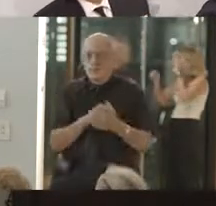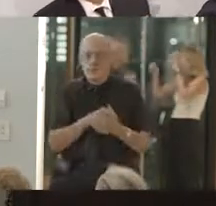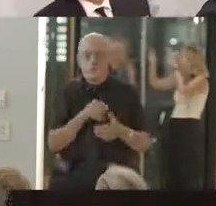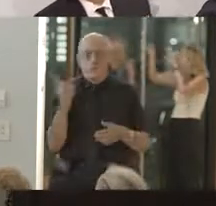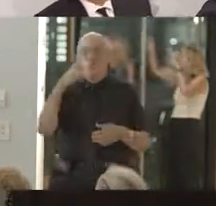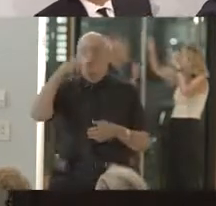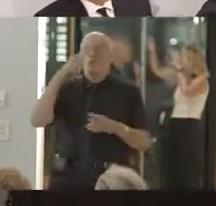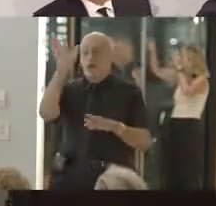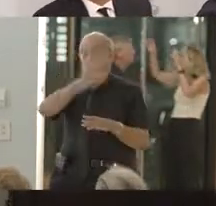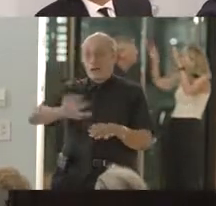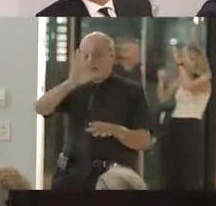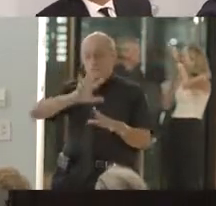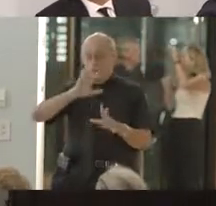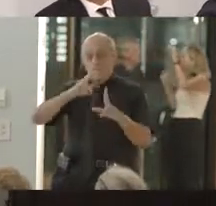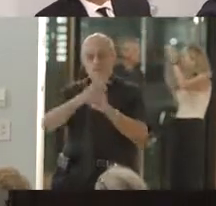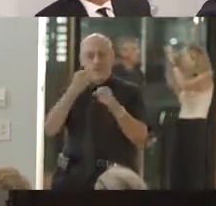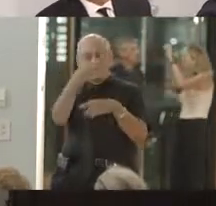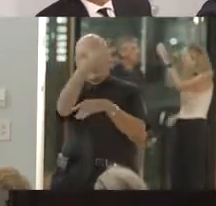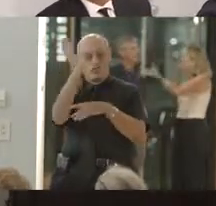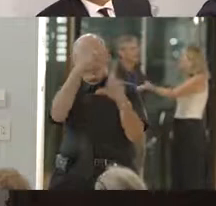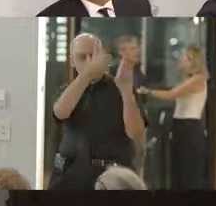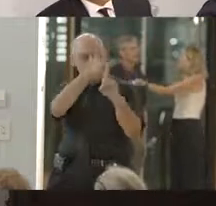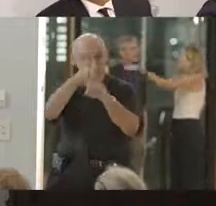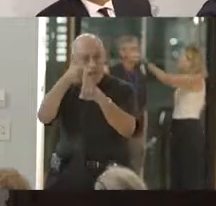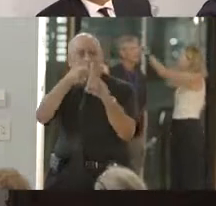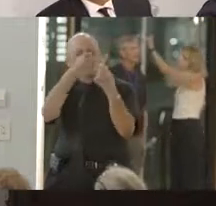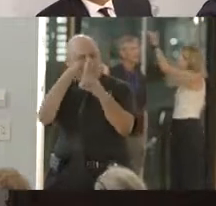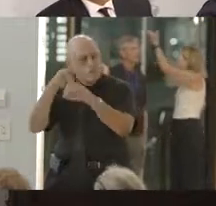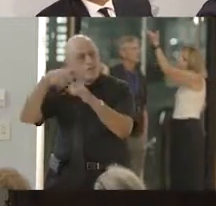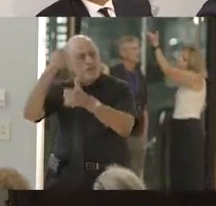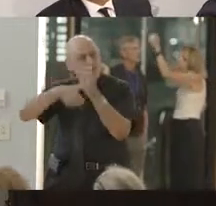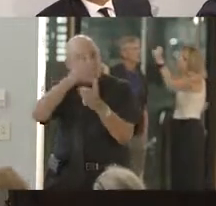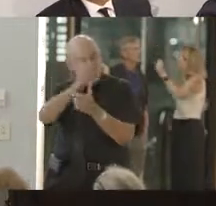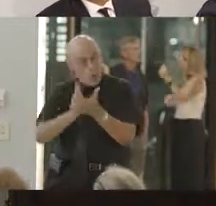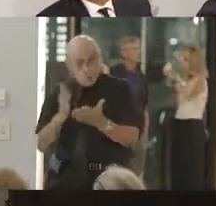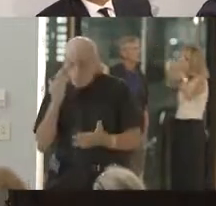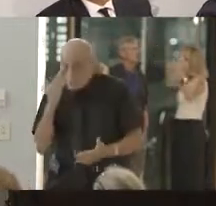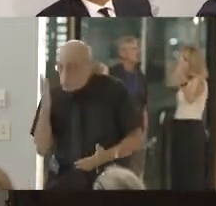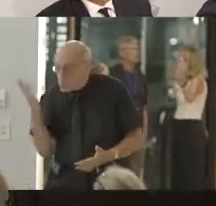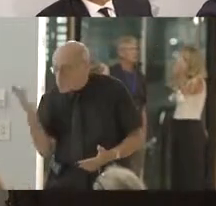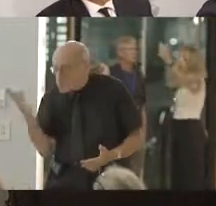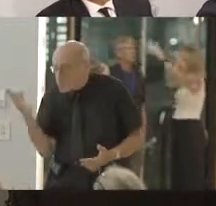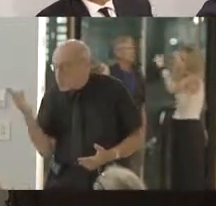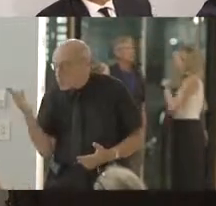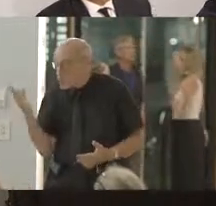Can you estimate how many trees will be impacted in each of the reaches?